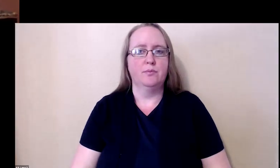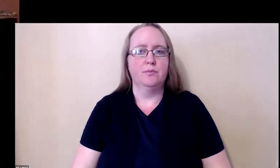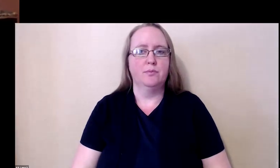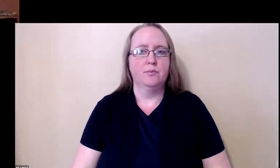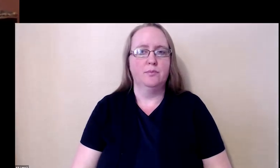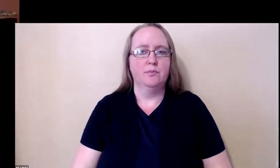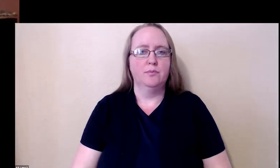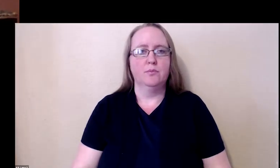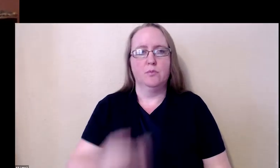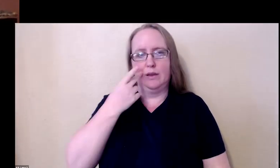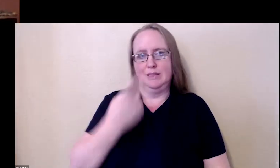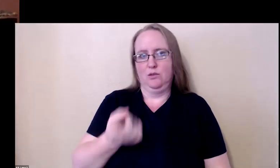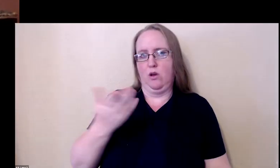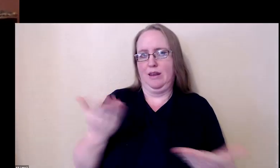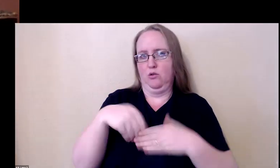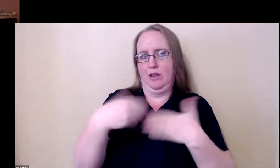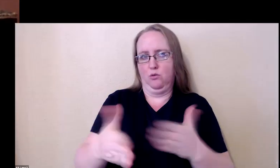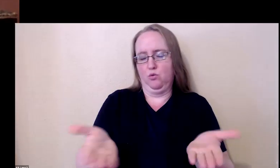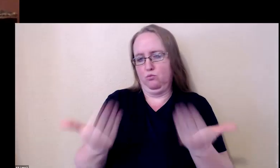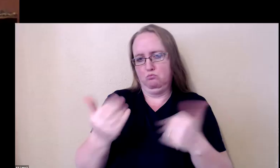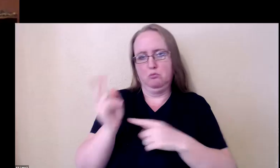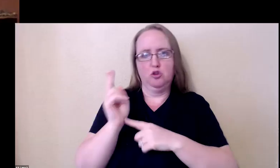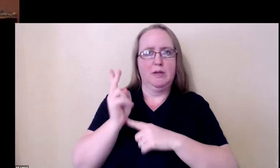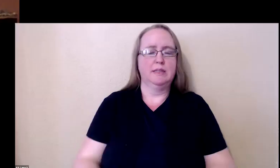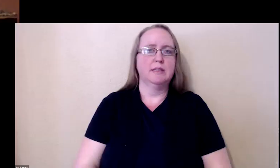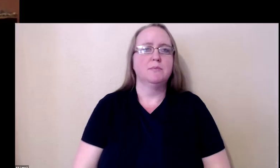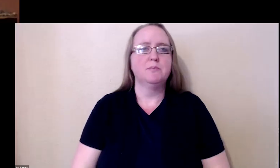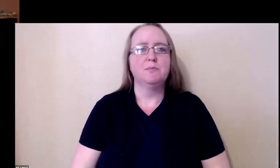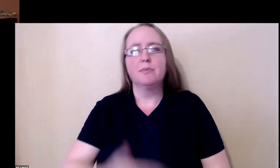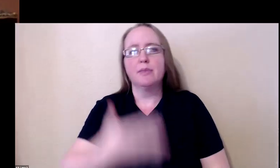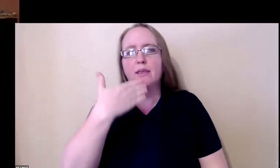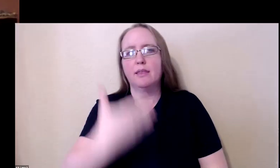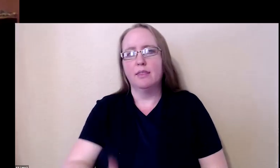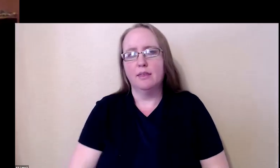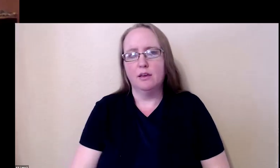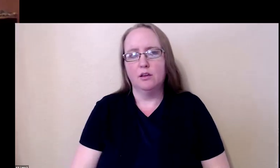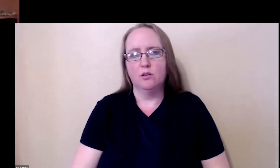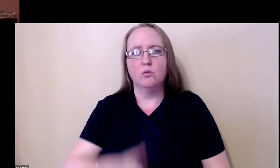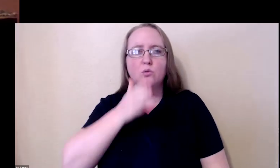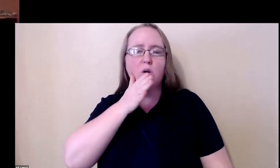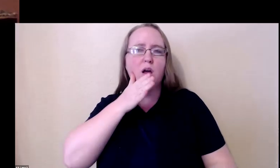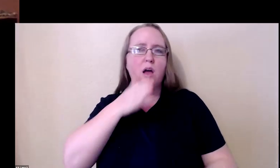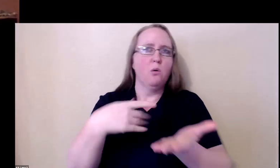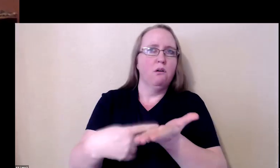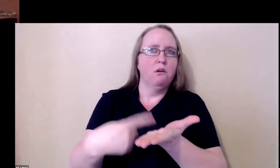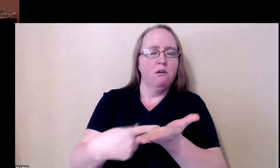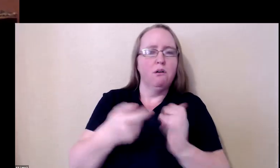I see one in the room. Yep, go ahead. You have 2 minutes. Thank you. So I'll speak a little bit to particularly